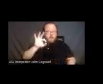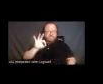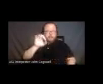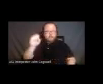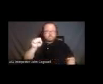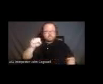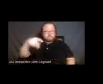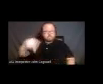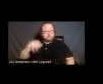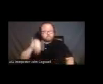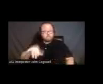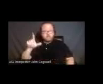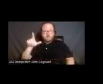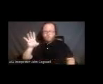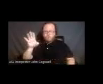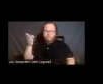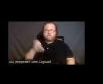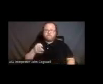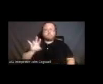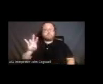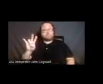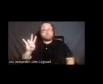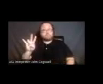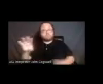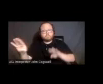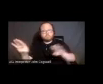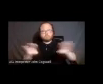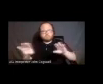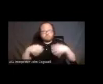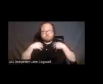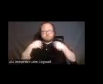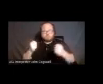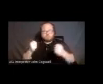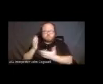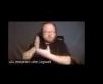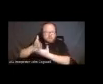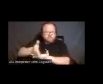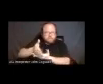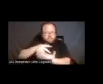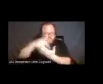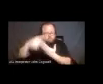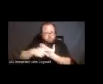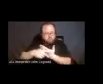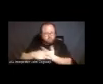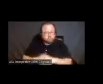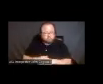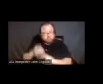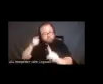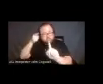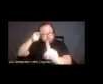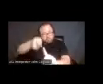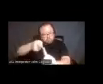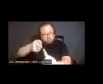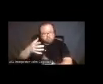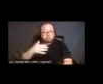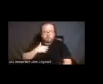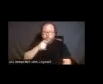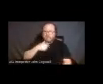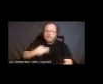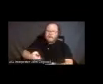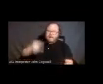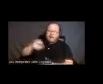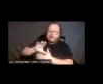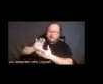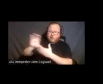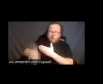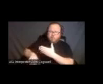This is a 24/7 behavioral health intervention program geared towards folks who have the highest consequences